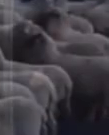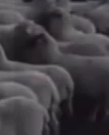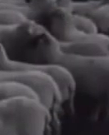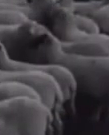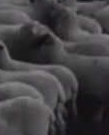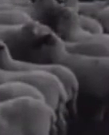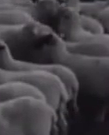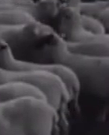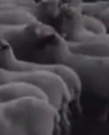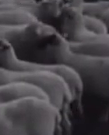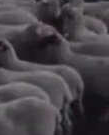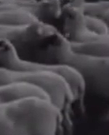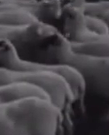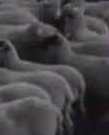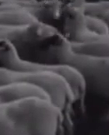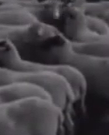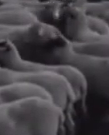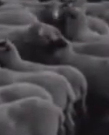Artie?